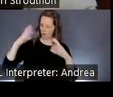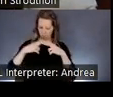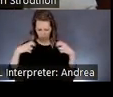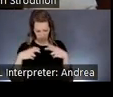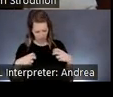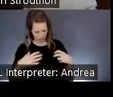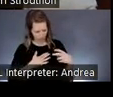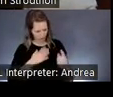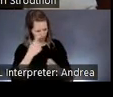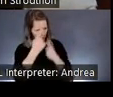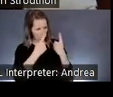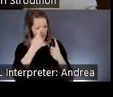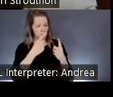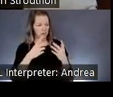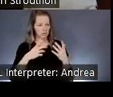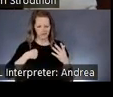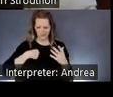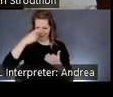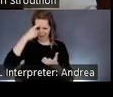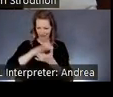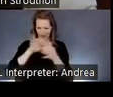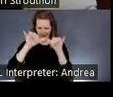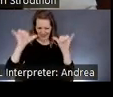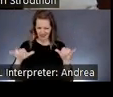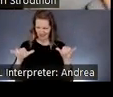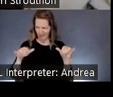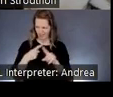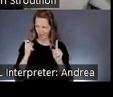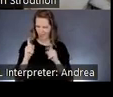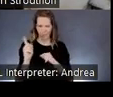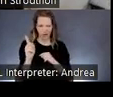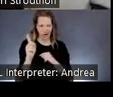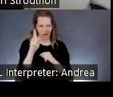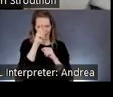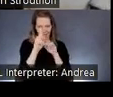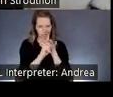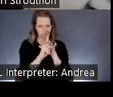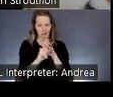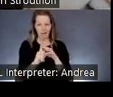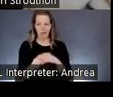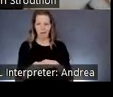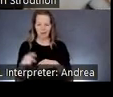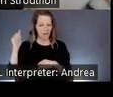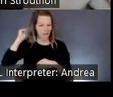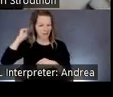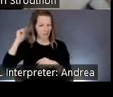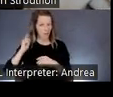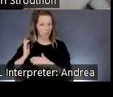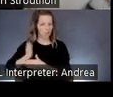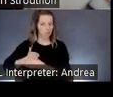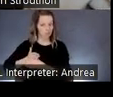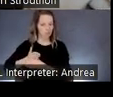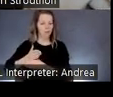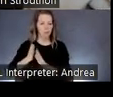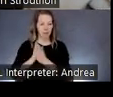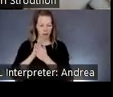Whatever is this belief system and where did it come from? And we are also like disrupting it, because as we become